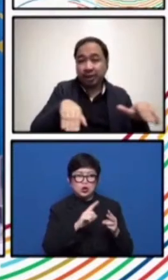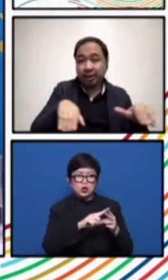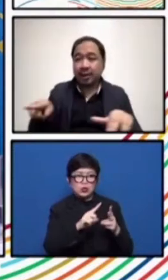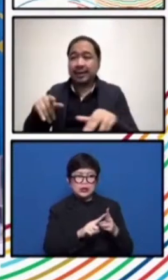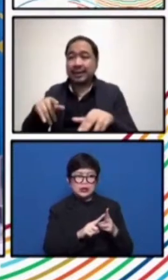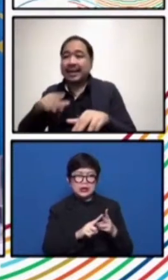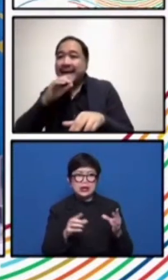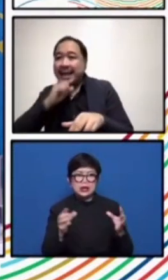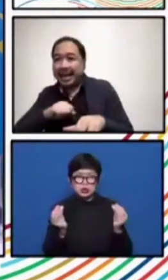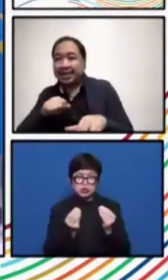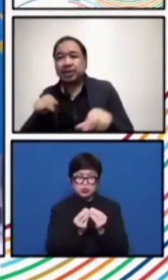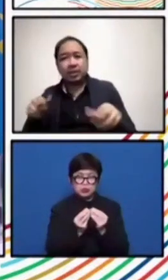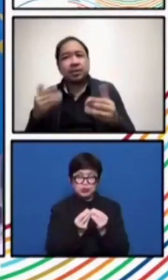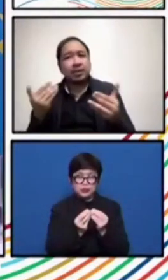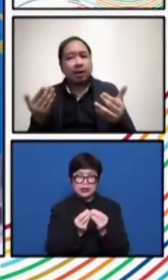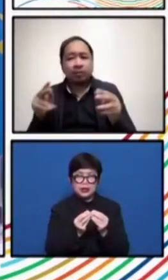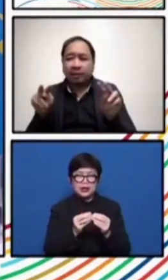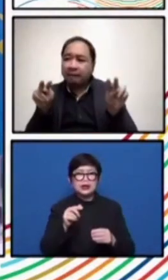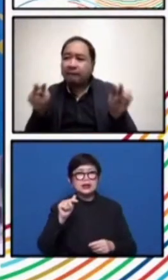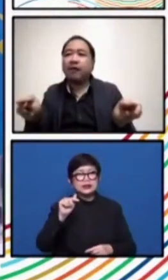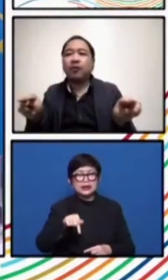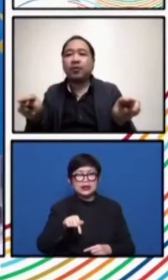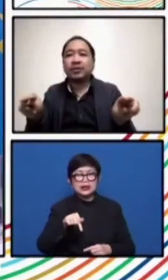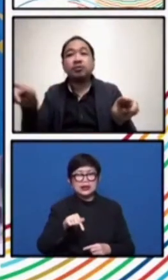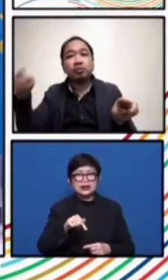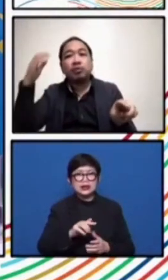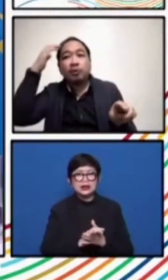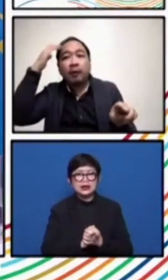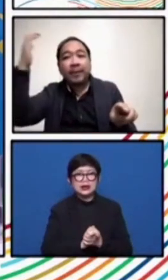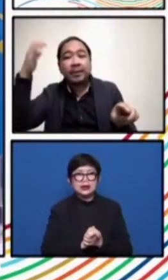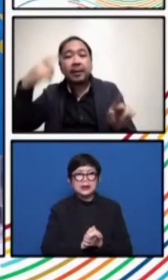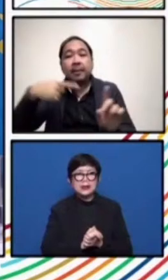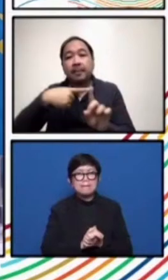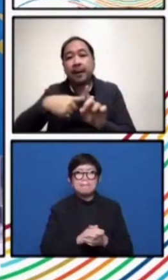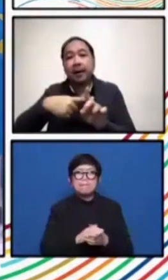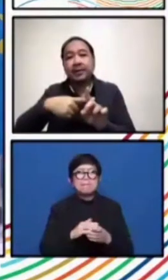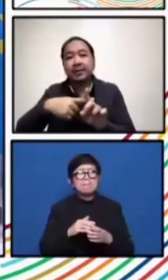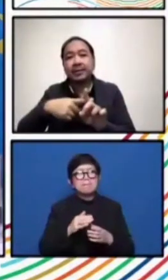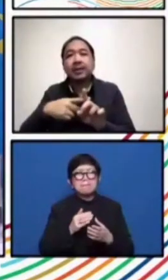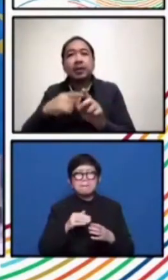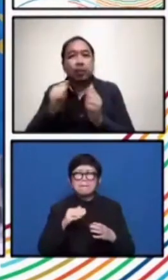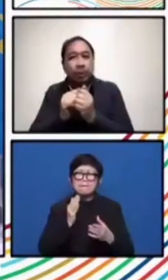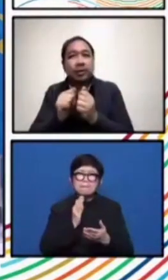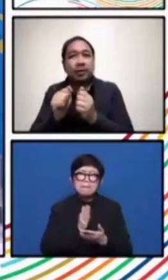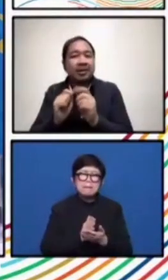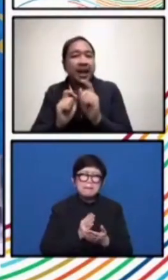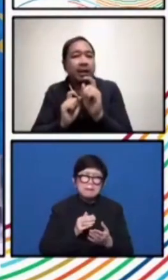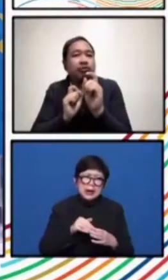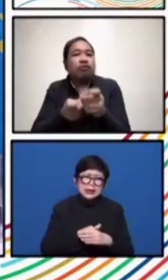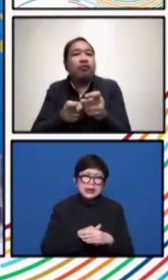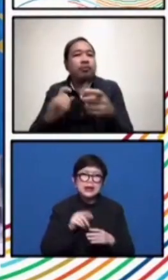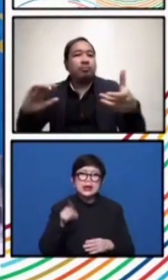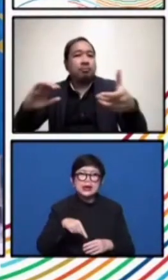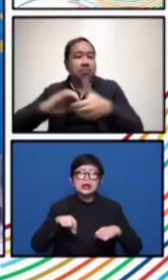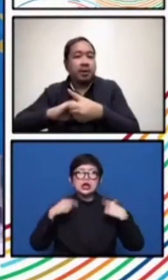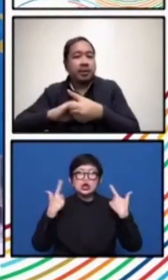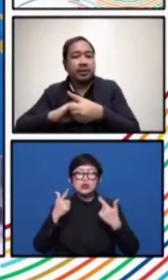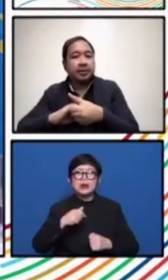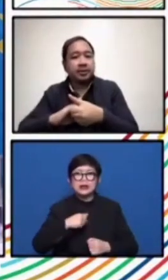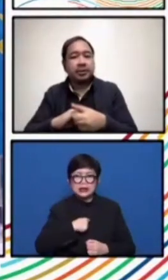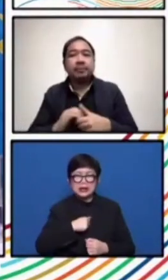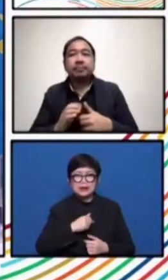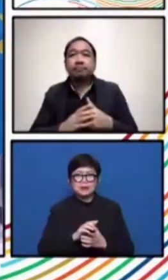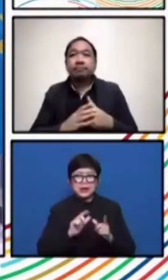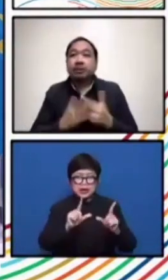uh being uh taken care of uh with the government and also our donor partners and um I'm very pleased to